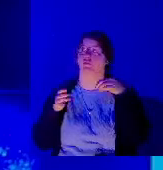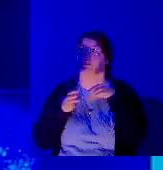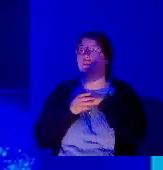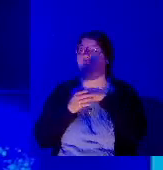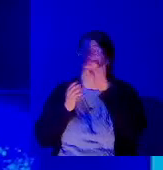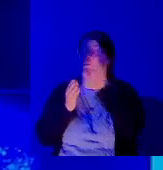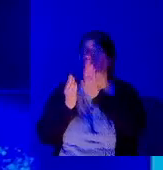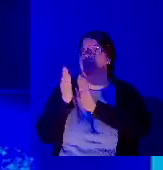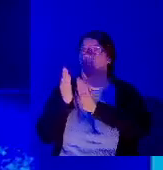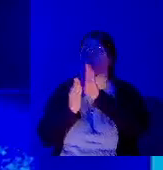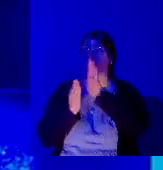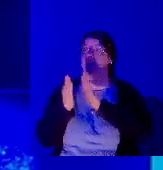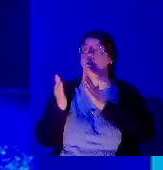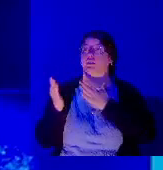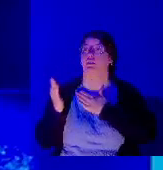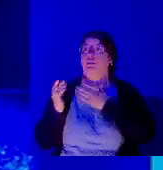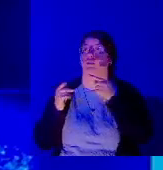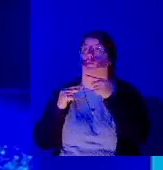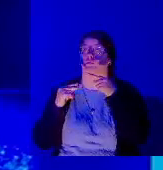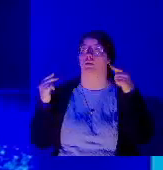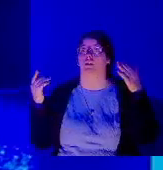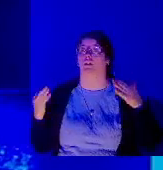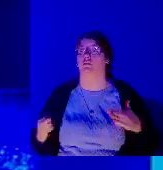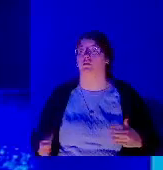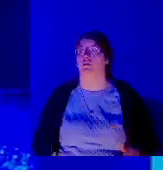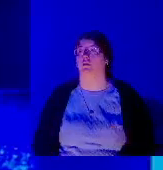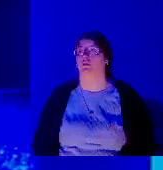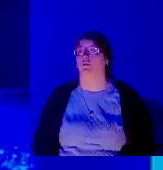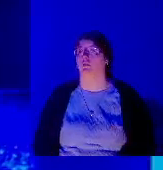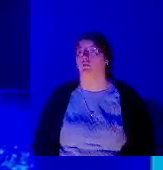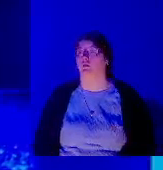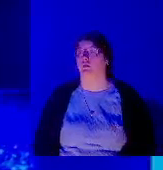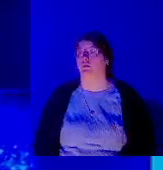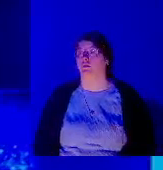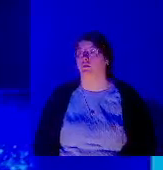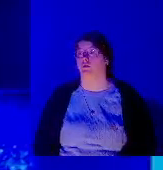hallelujah in the presence of my enemies.